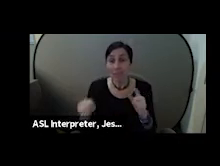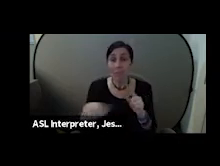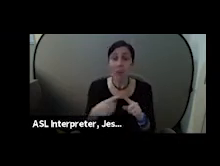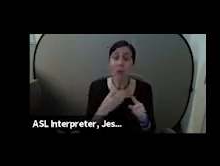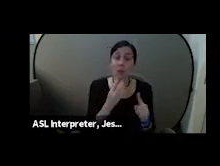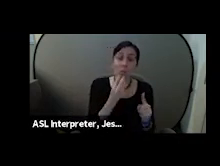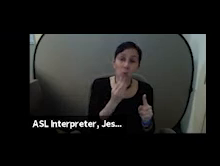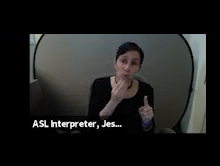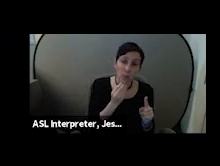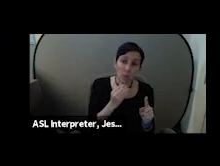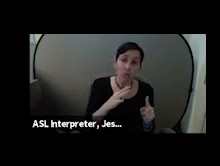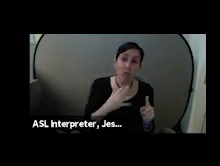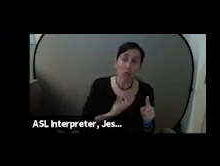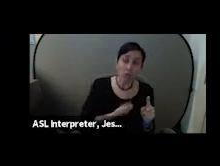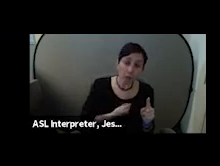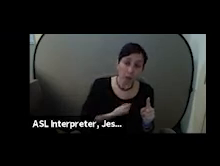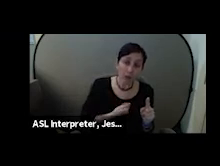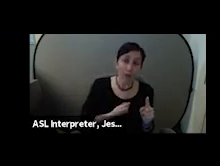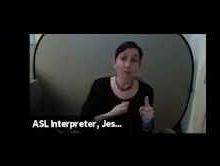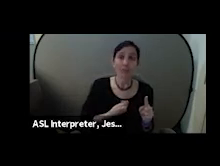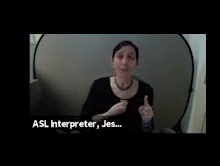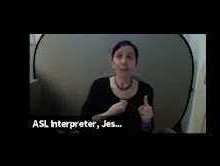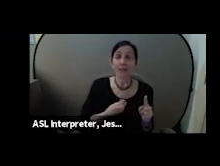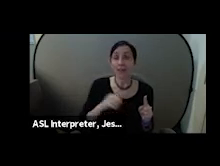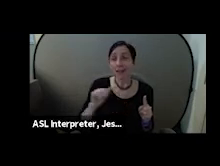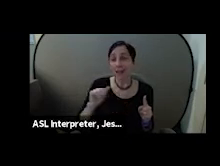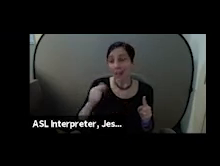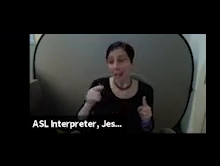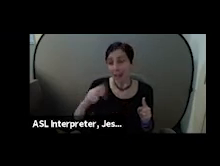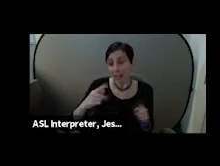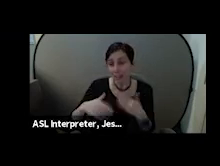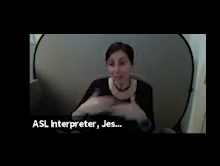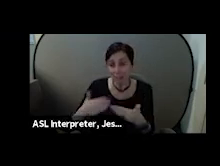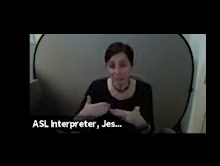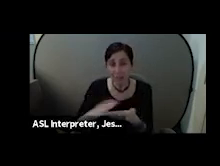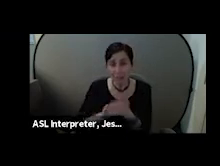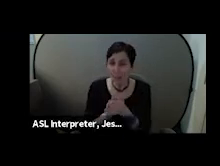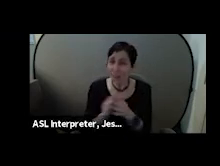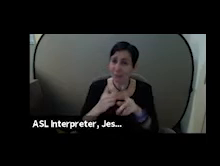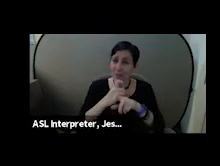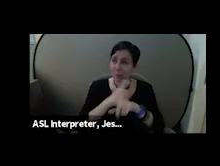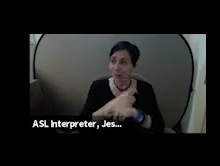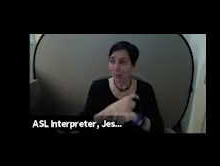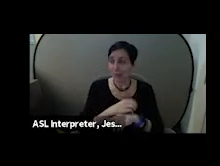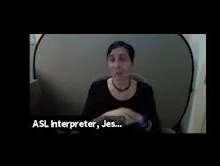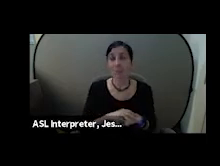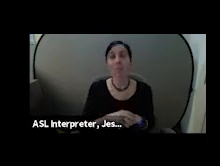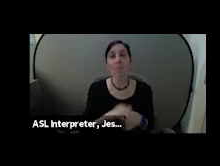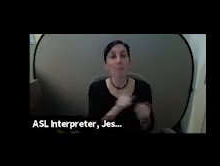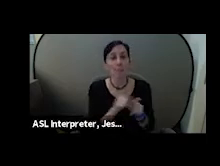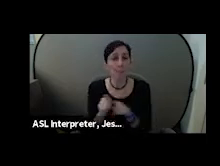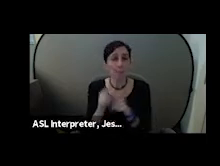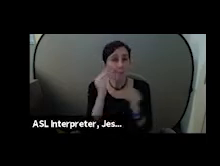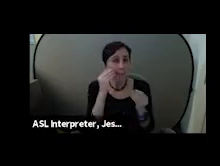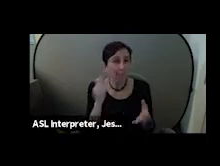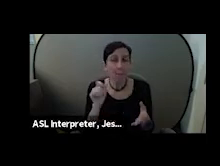Jewish trans aging, which gets very complicated. By the way, I will point out that if you